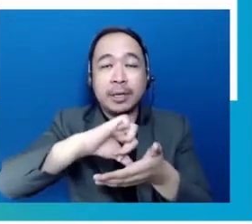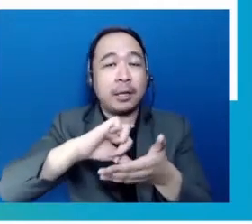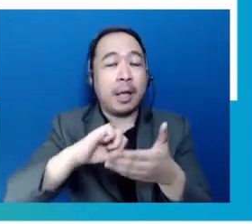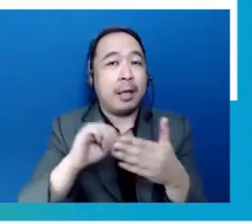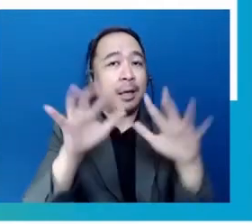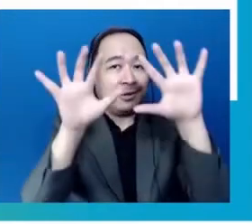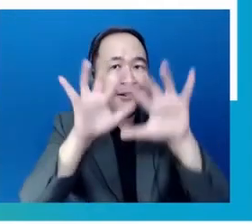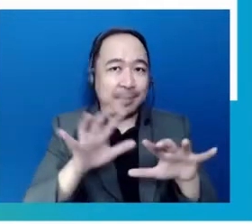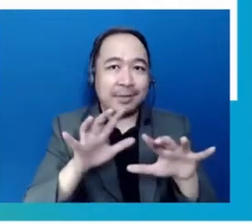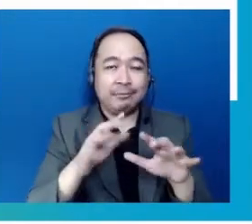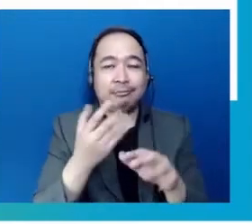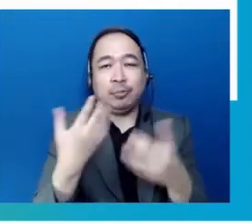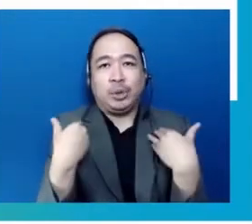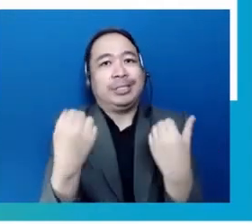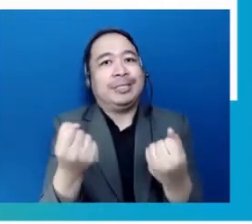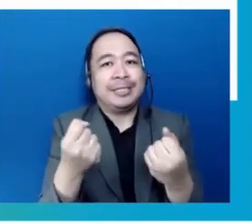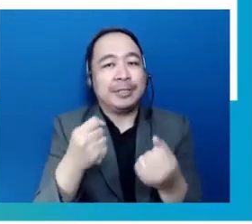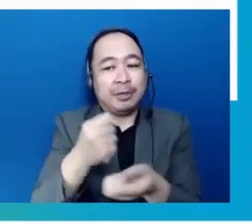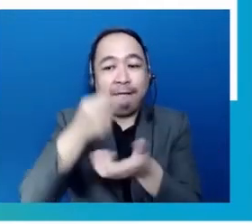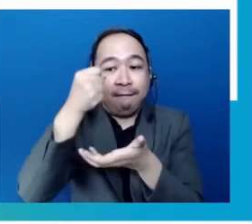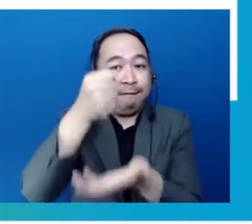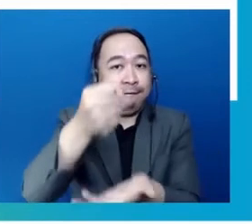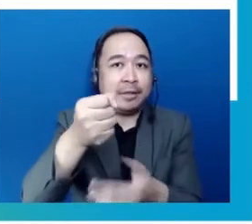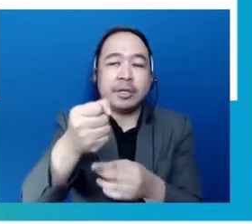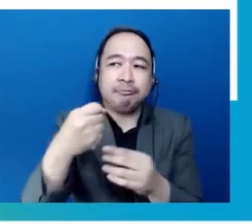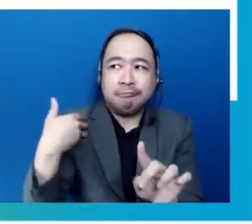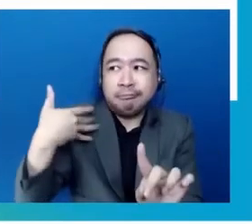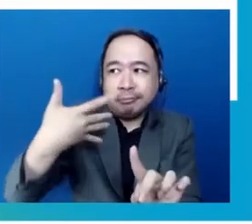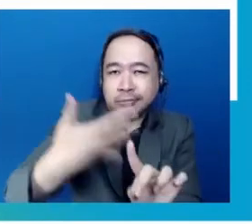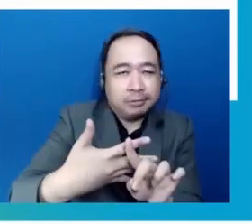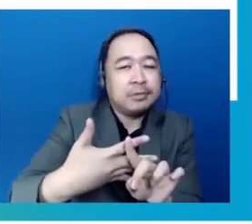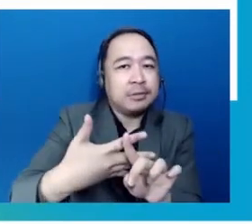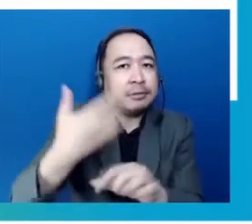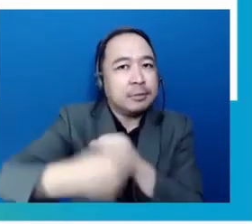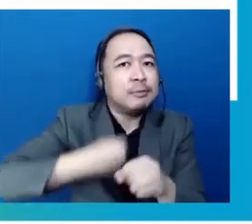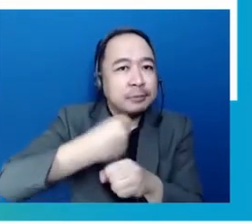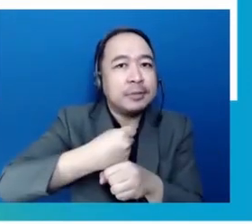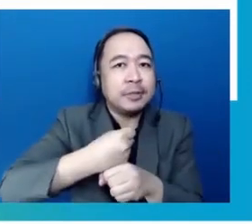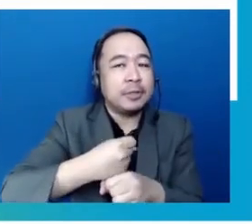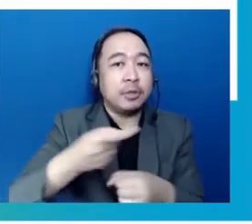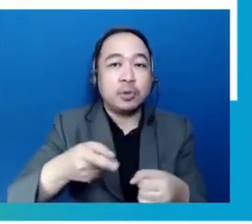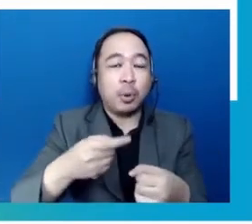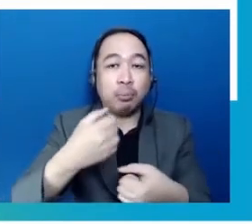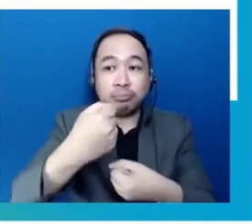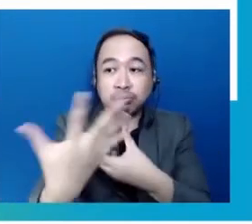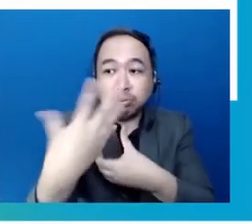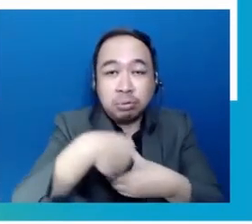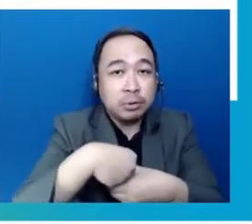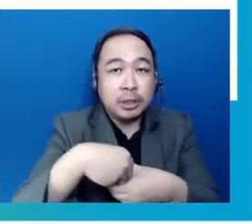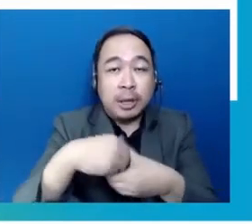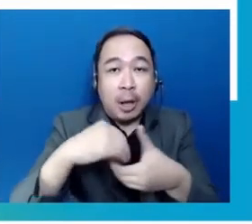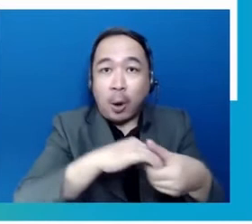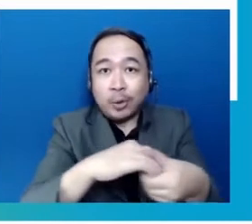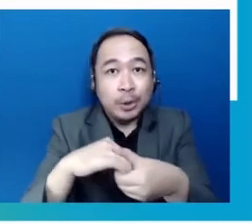is one of the many trust funds, for several years, where we have been working with organizations at the community level,